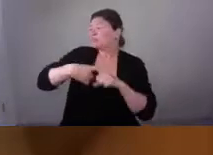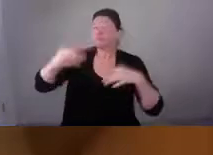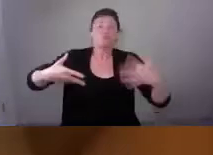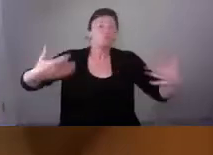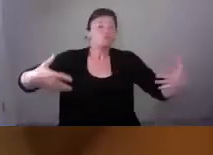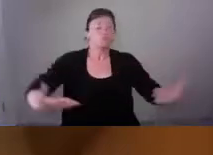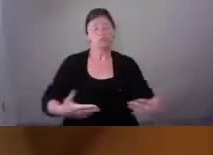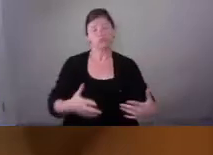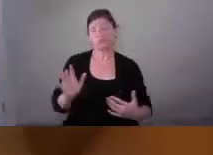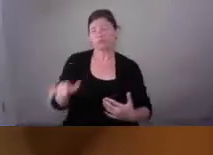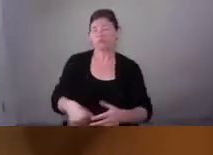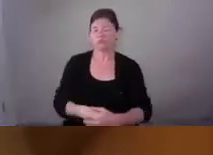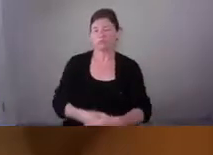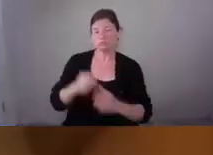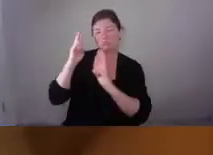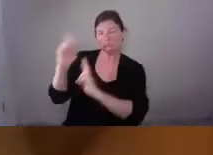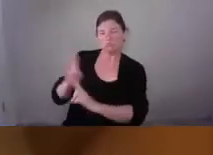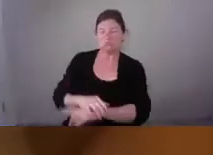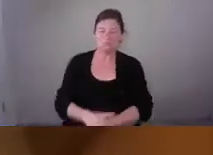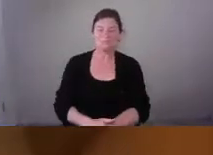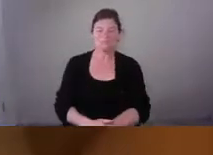She was positive.